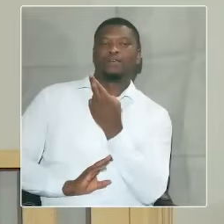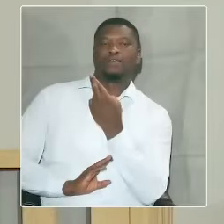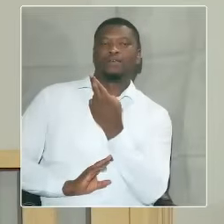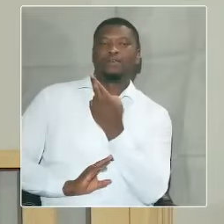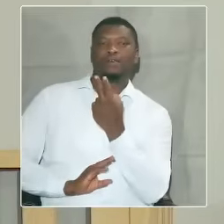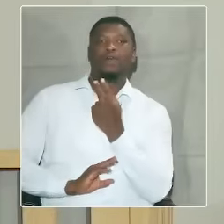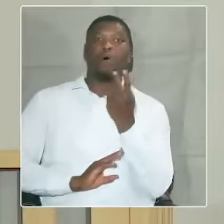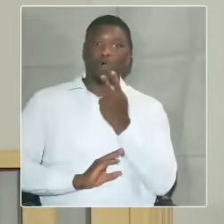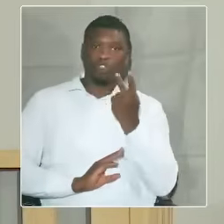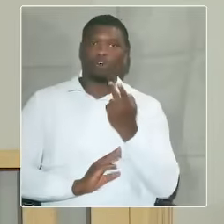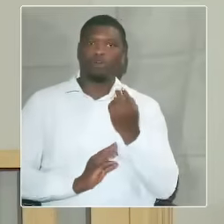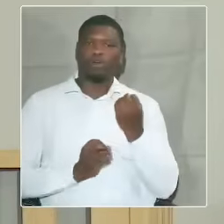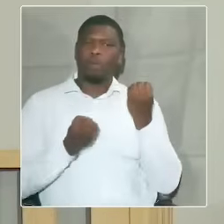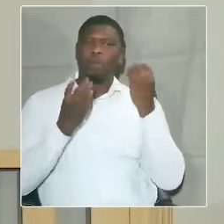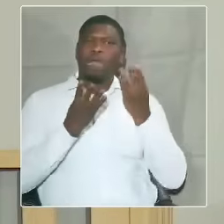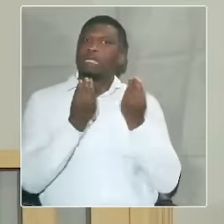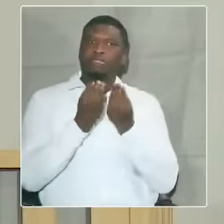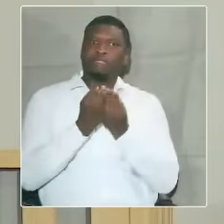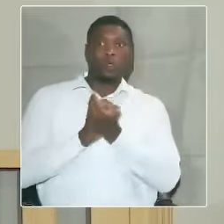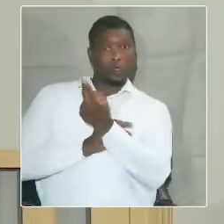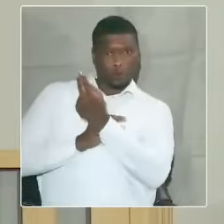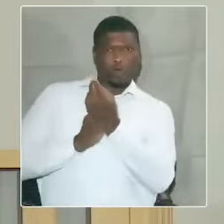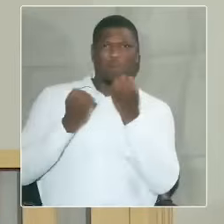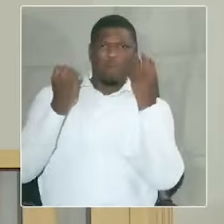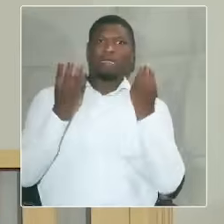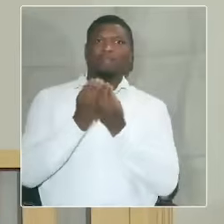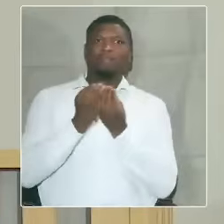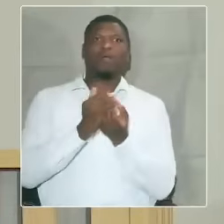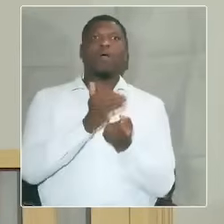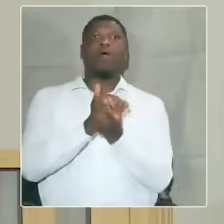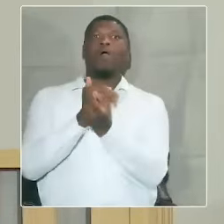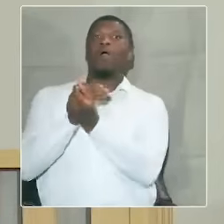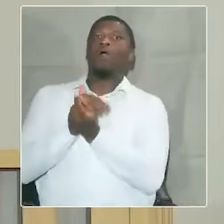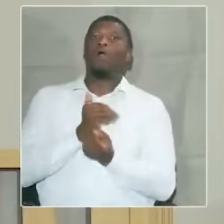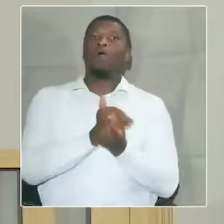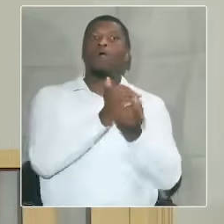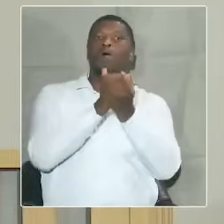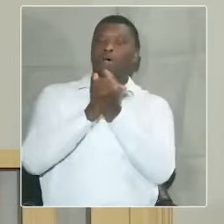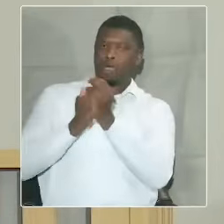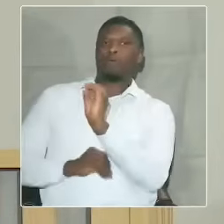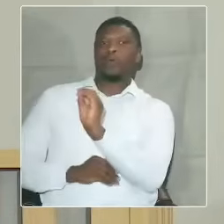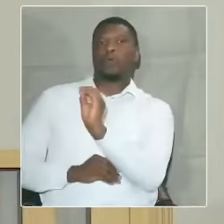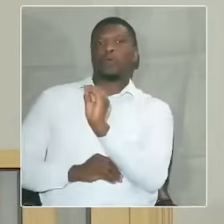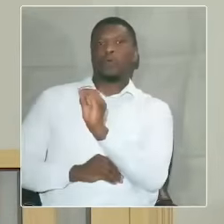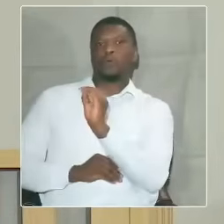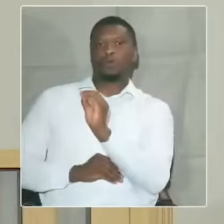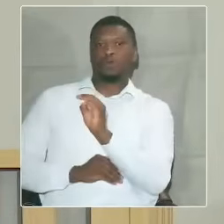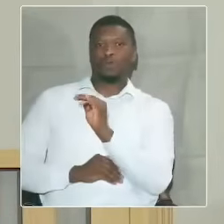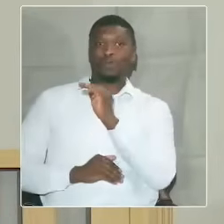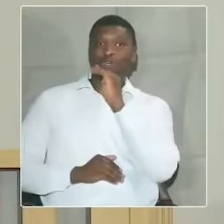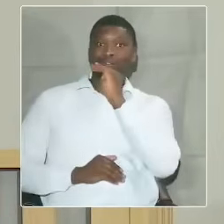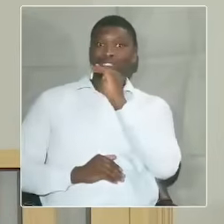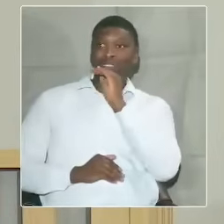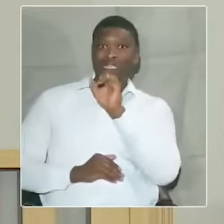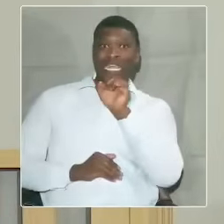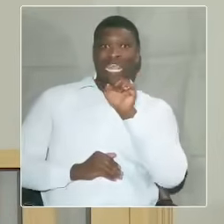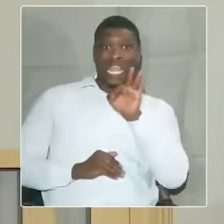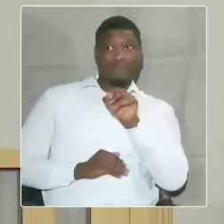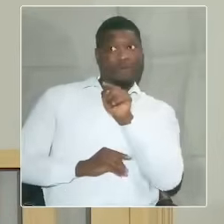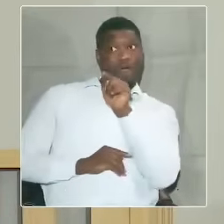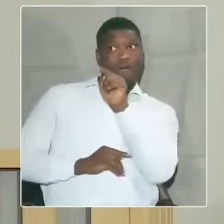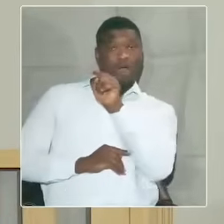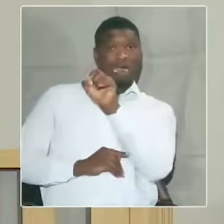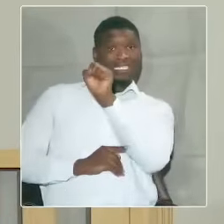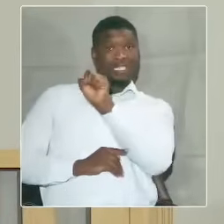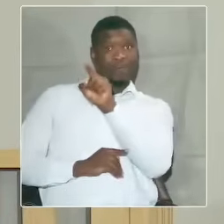very close. And there is a lot happening around them. And there